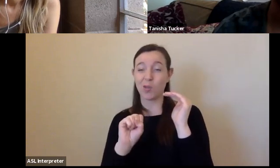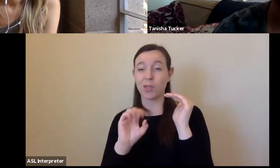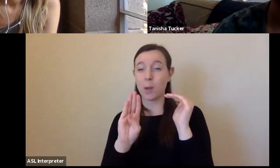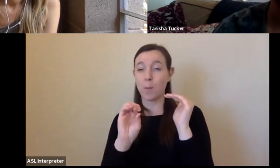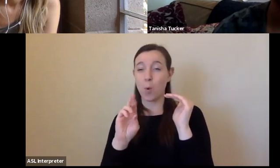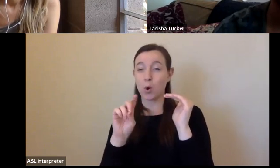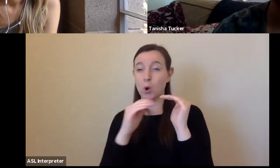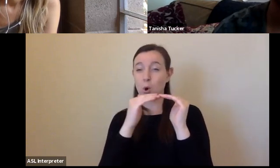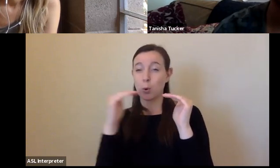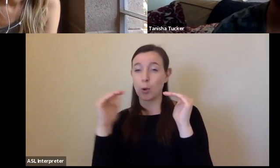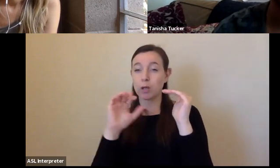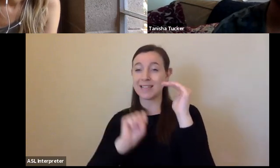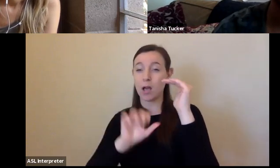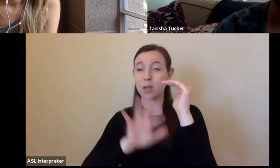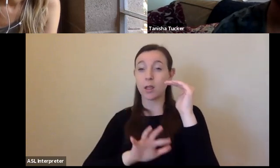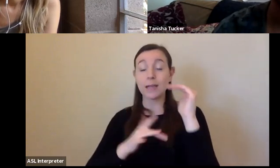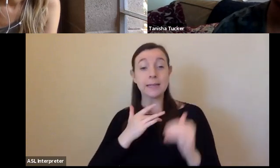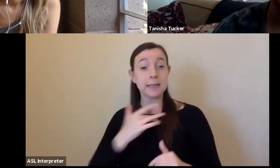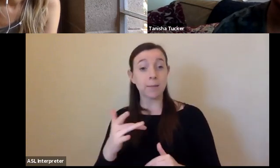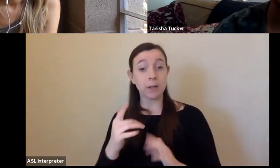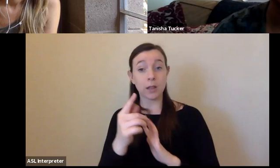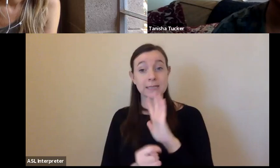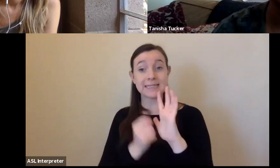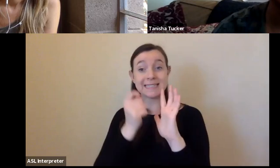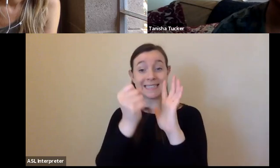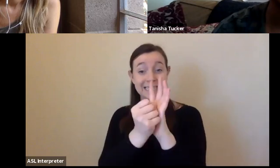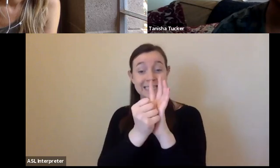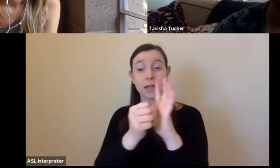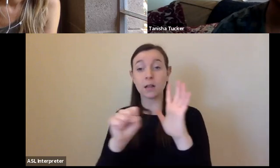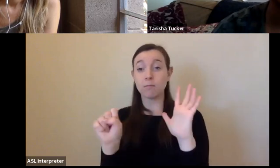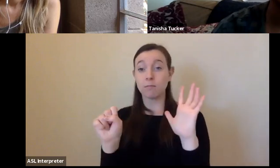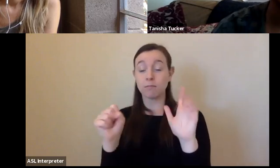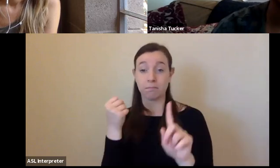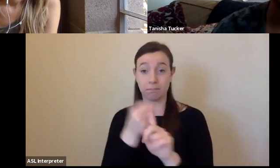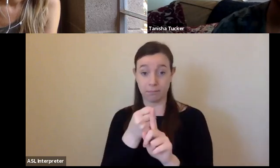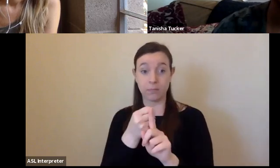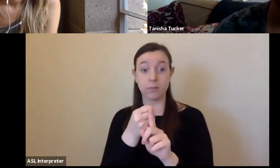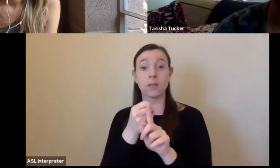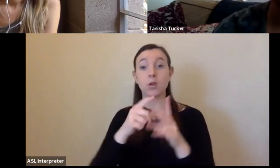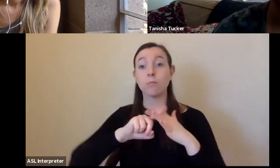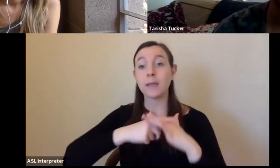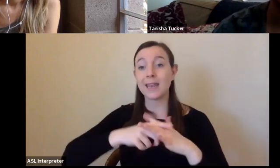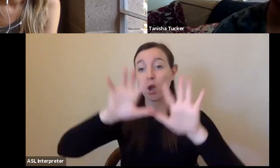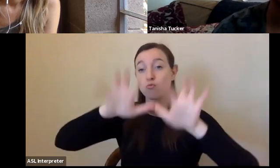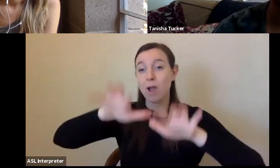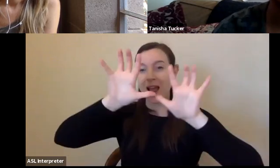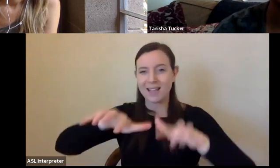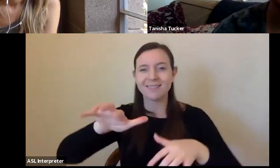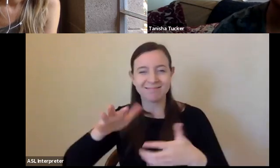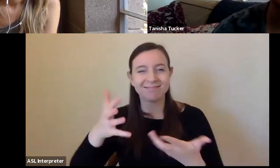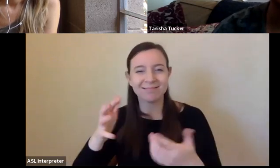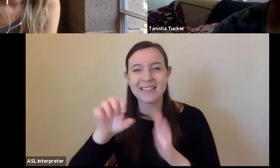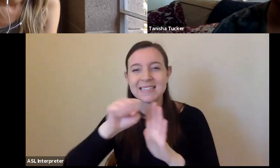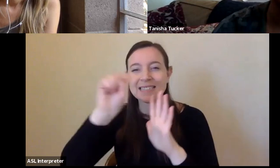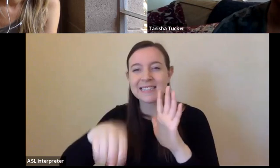it used to mark the beginning of the rains. In a way, the Dia de San Juan is associated with the beginning of the monsoons farther